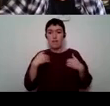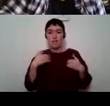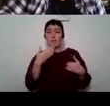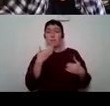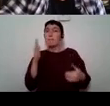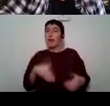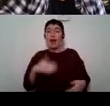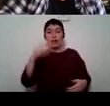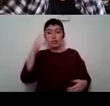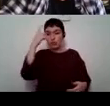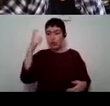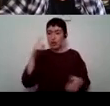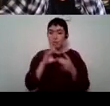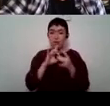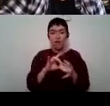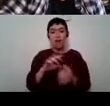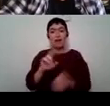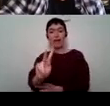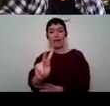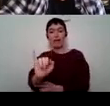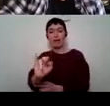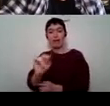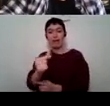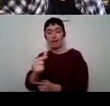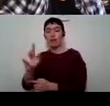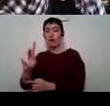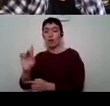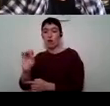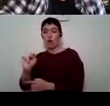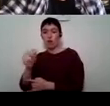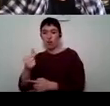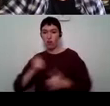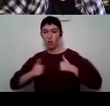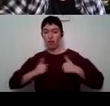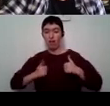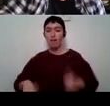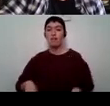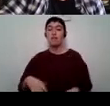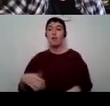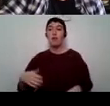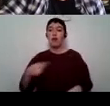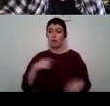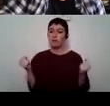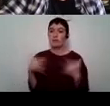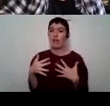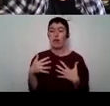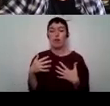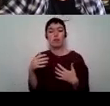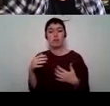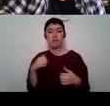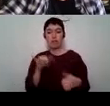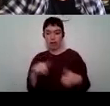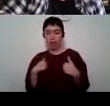distance, and he basically would eat my whole family. And so I was terrified of King Kong until one day I was able to lucid dream, and King